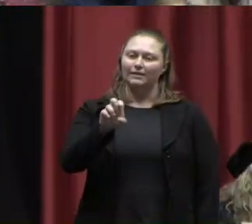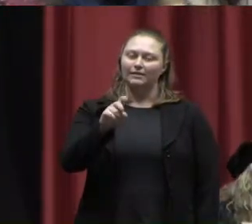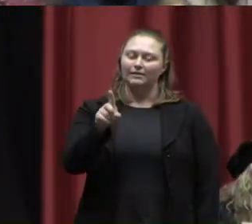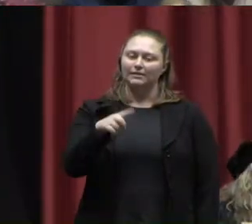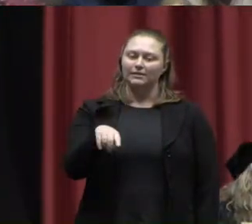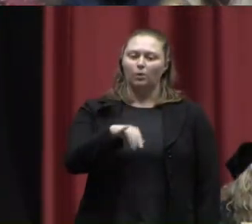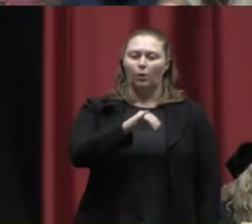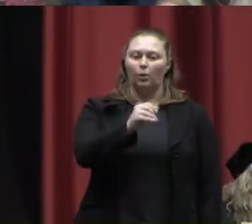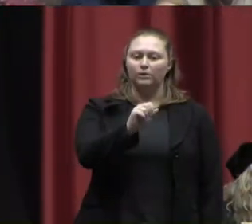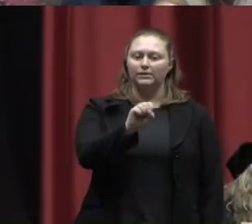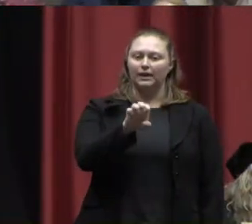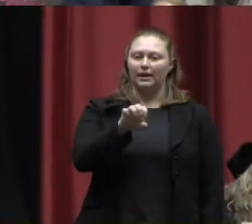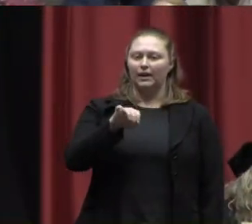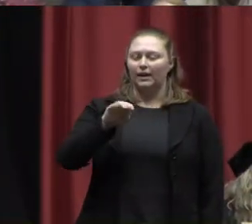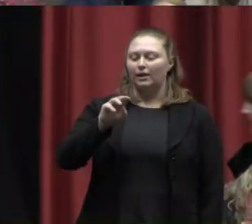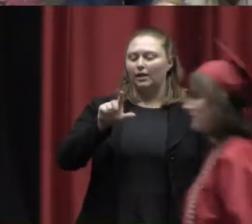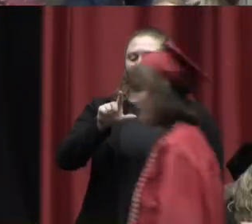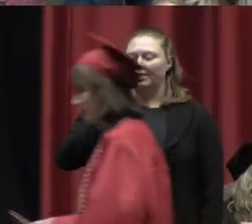Jose Zuniga.